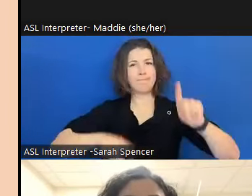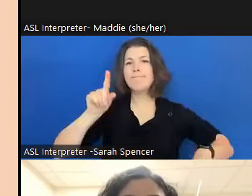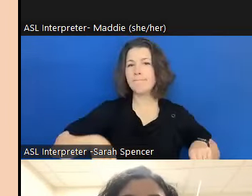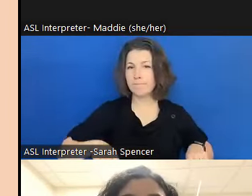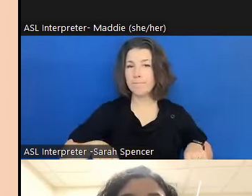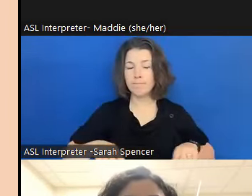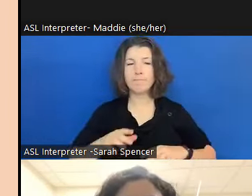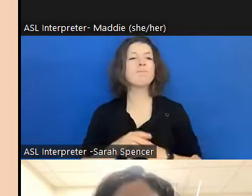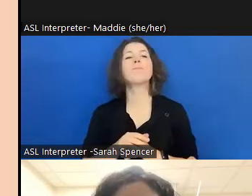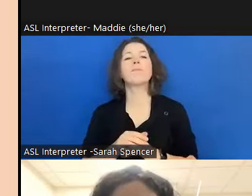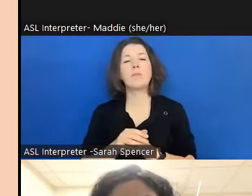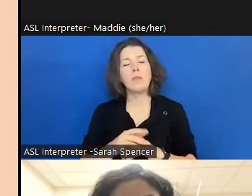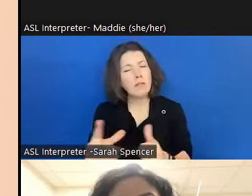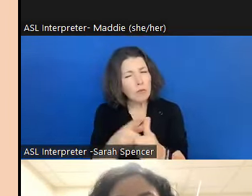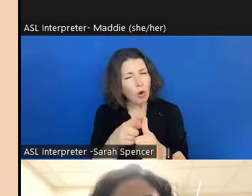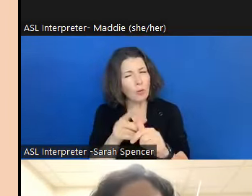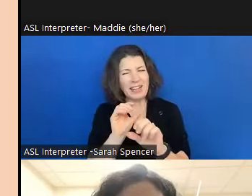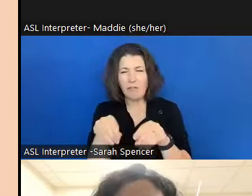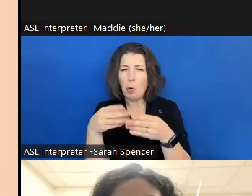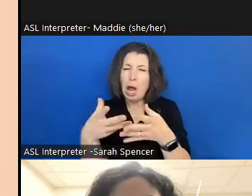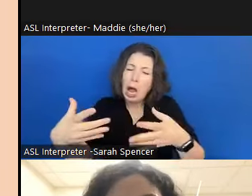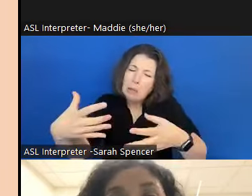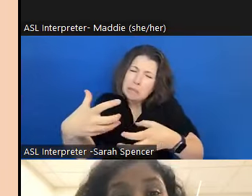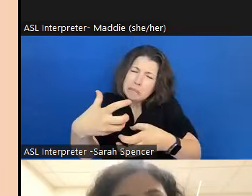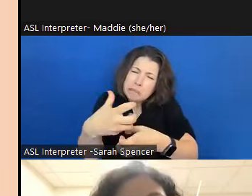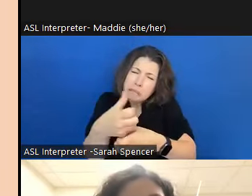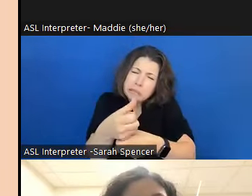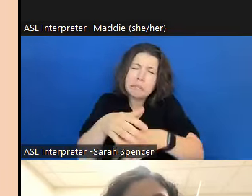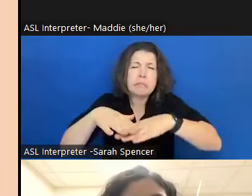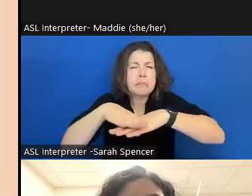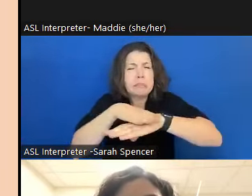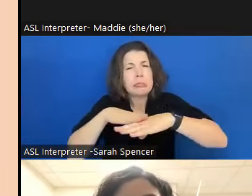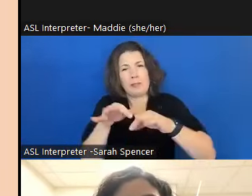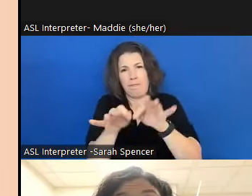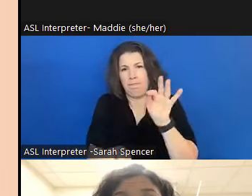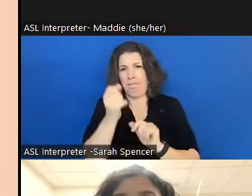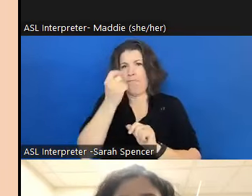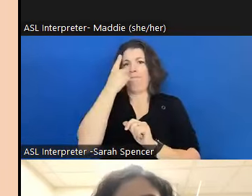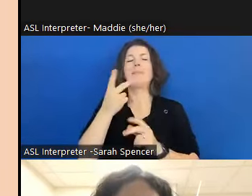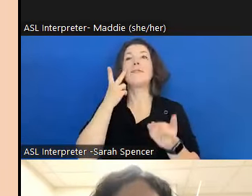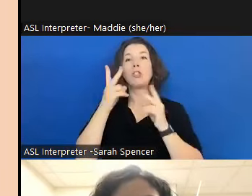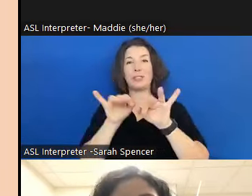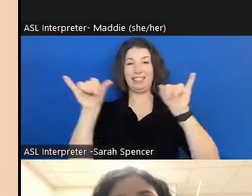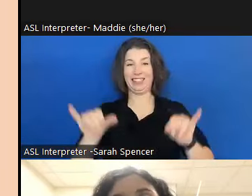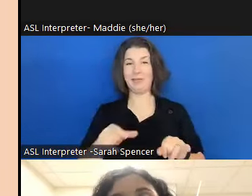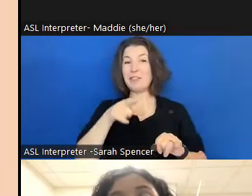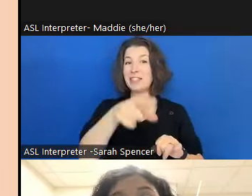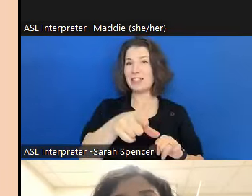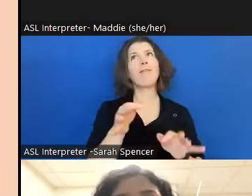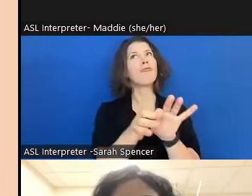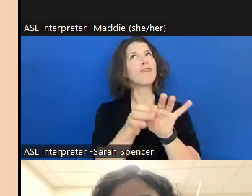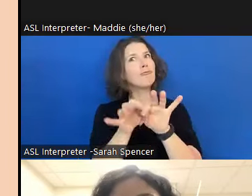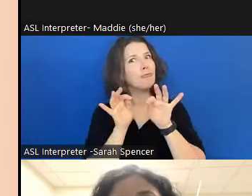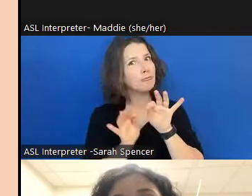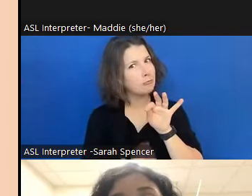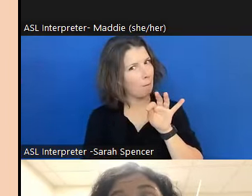very parsed down example of the visual system. So this is a very simple schematic to show you the